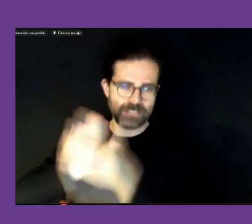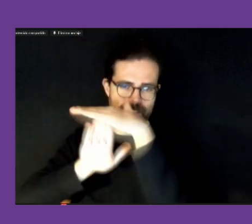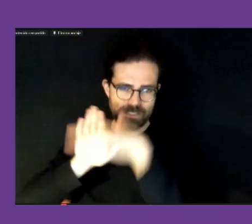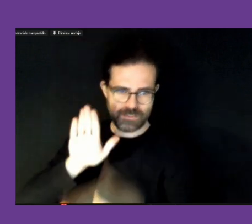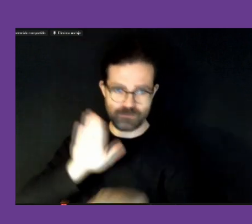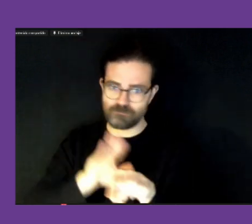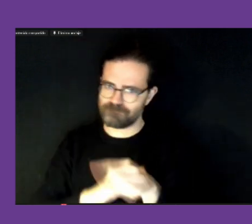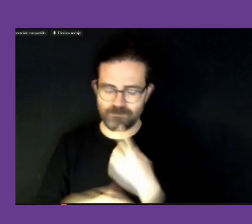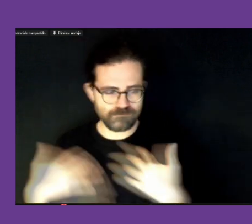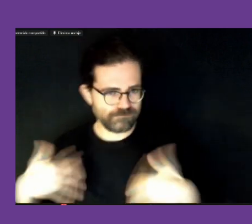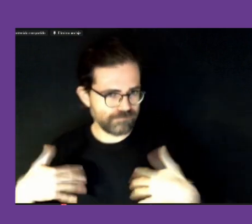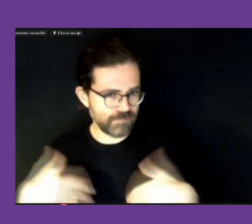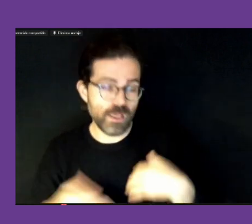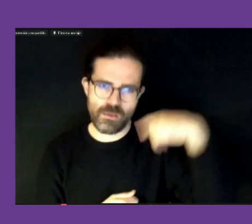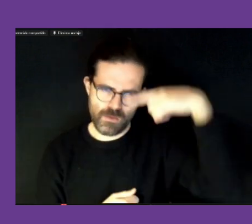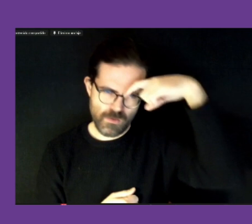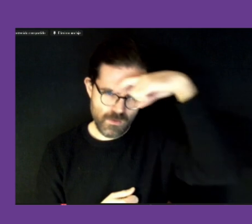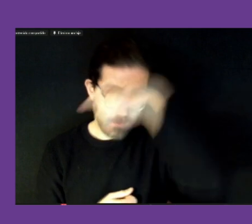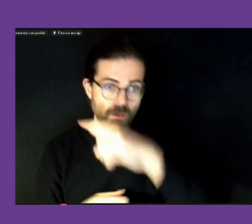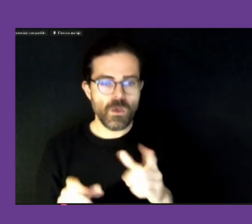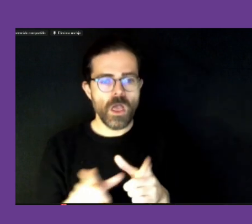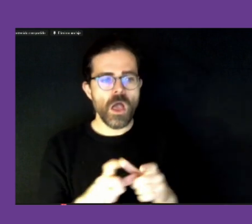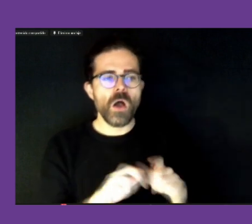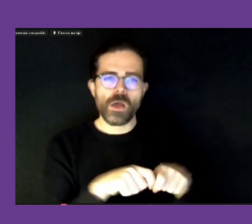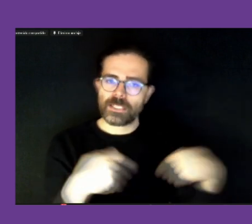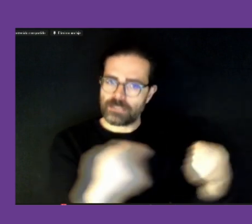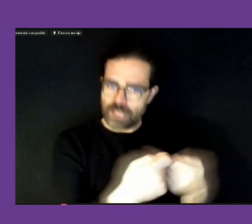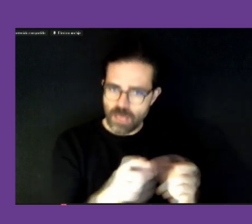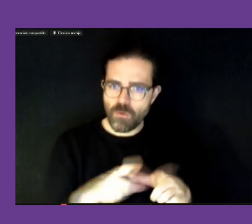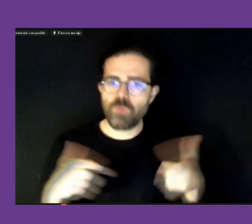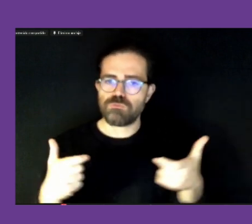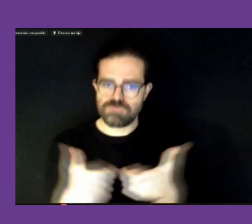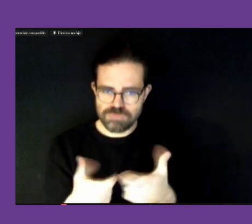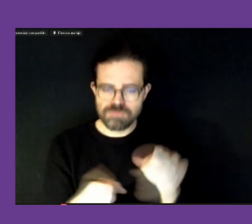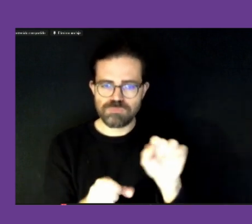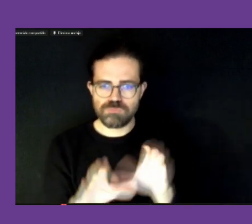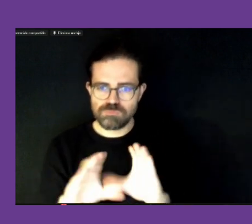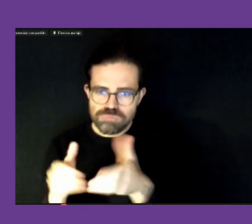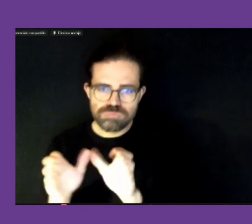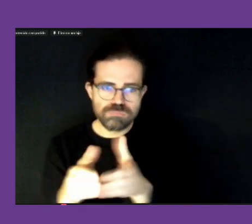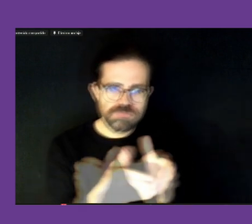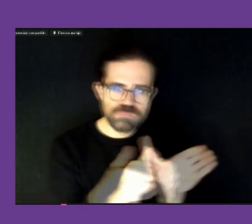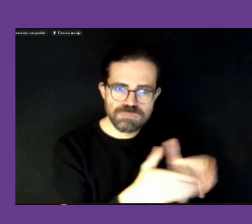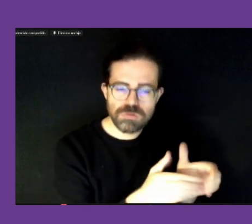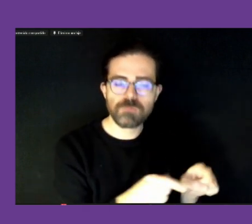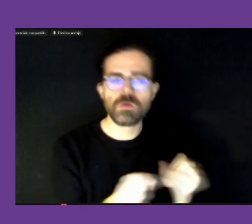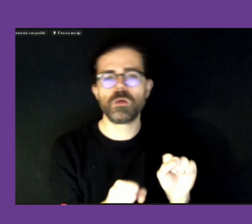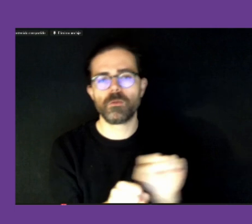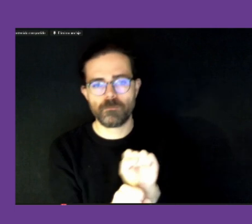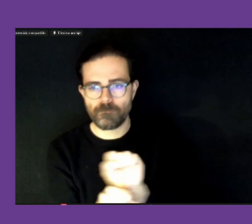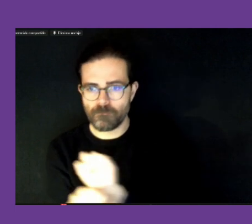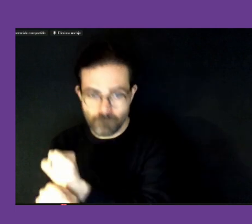different committees, different groups in which we need to be active, and our goal is to ensure that the lived experience of persons